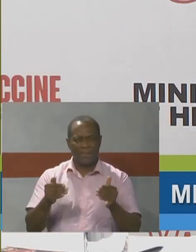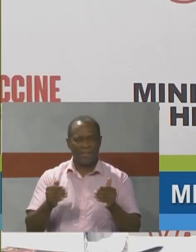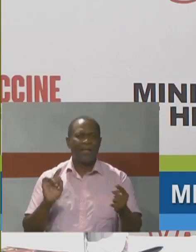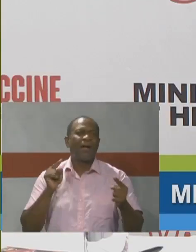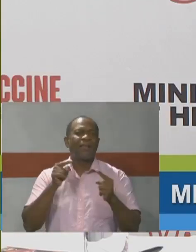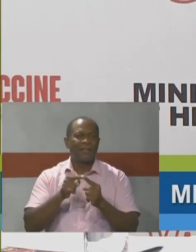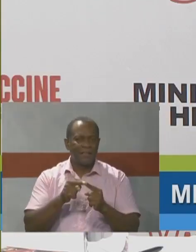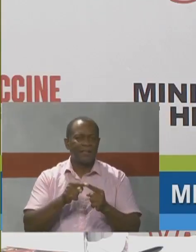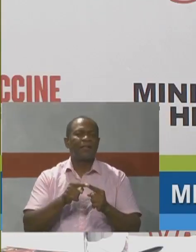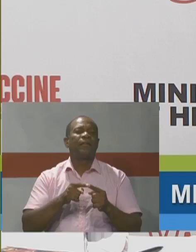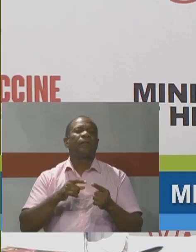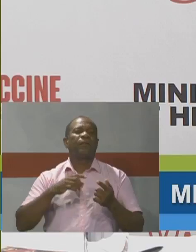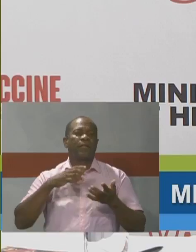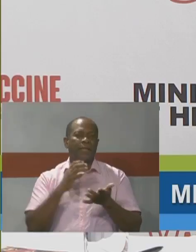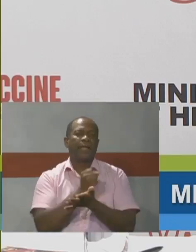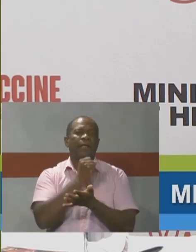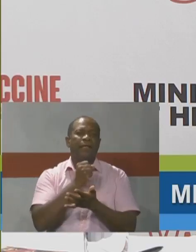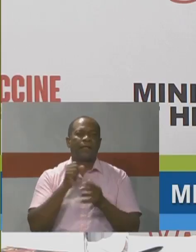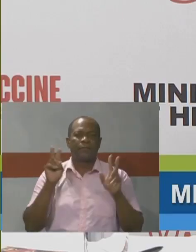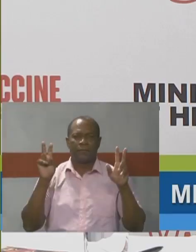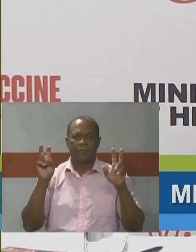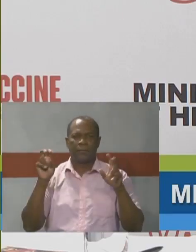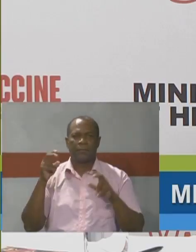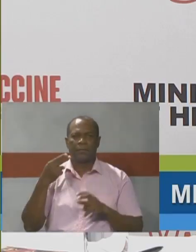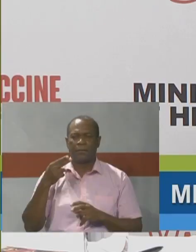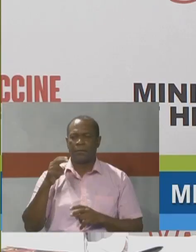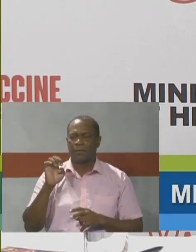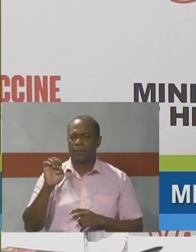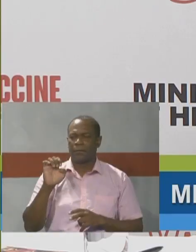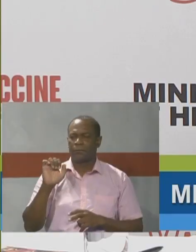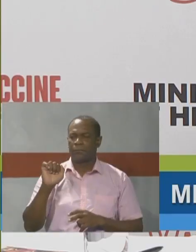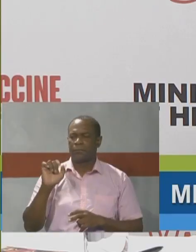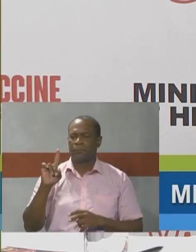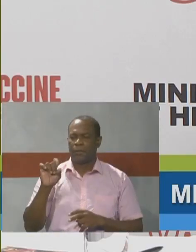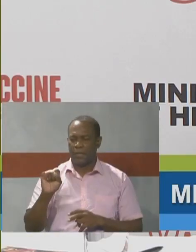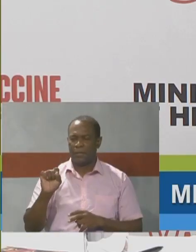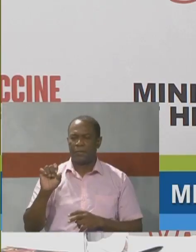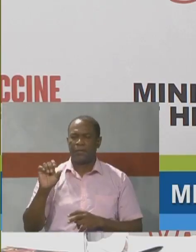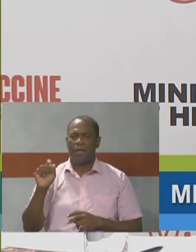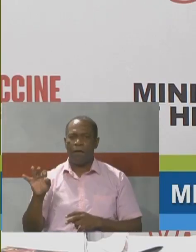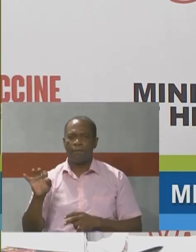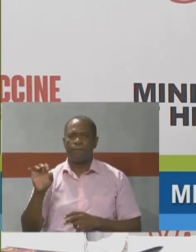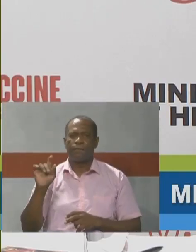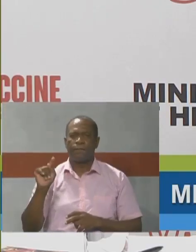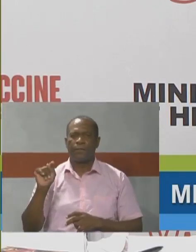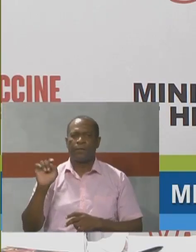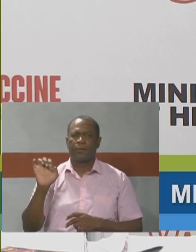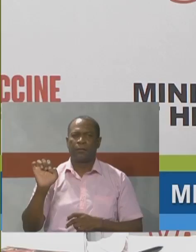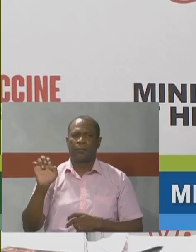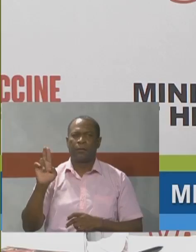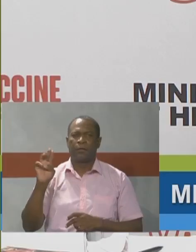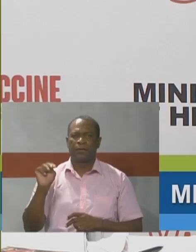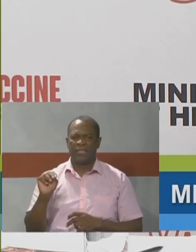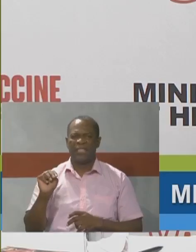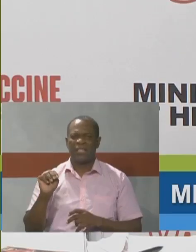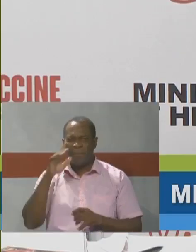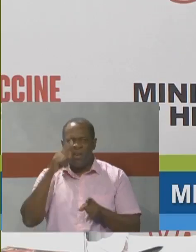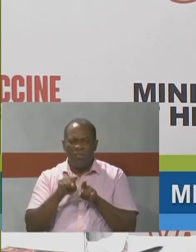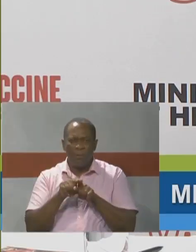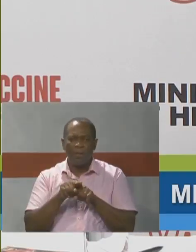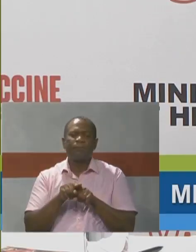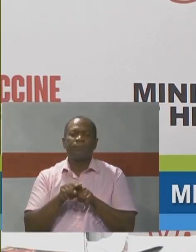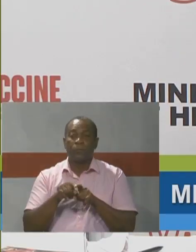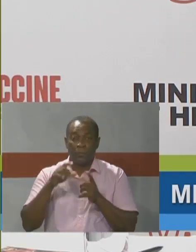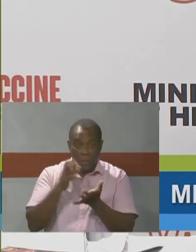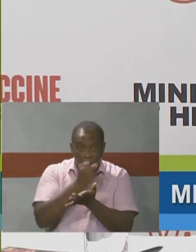actual heads of terms agreement and then go to the contractual phase for the bilateral part. But CARPHA